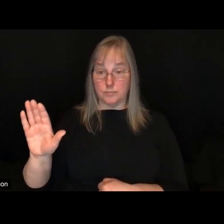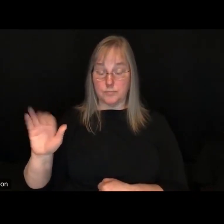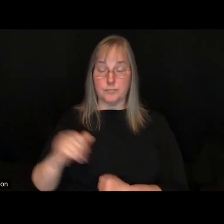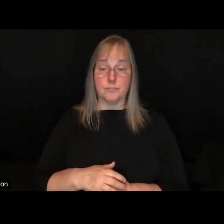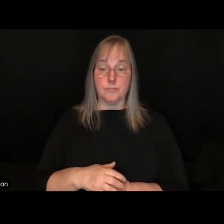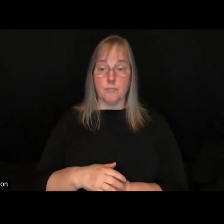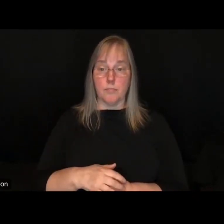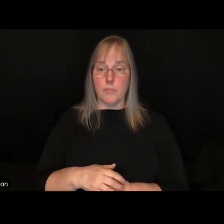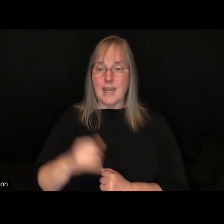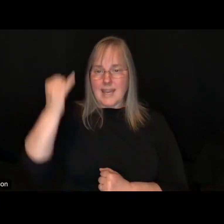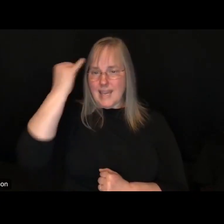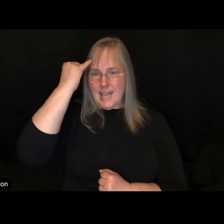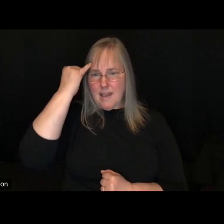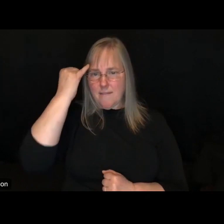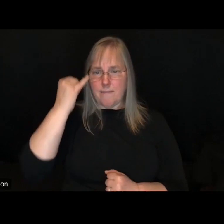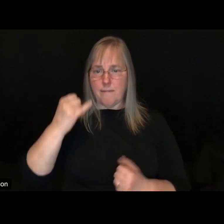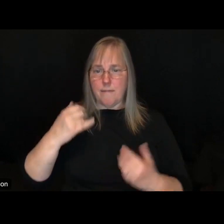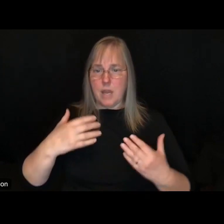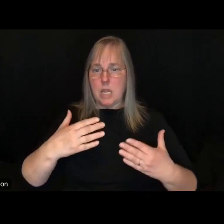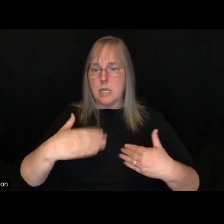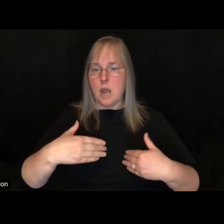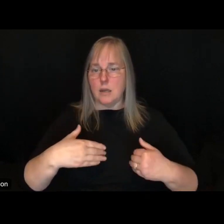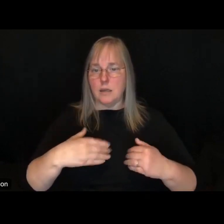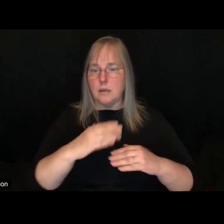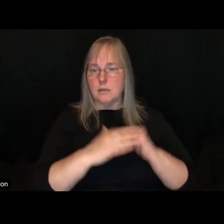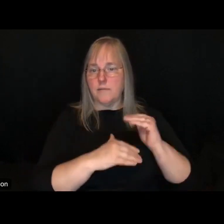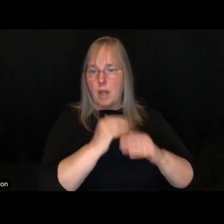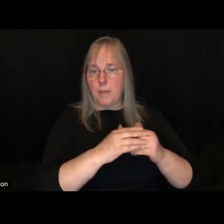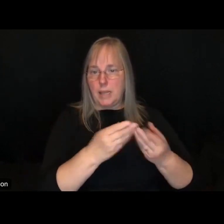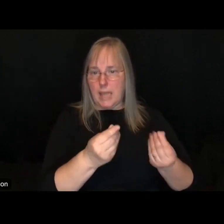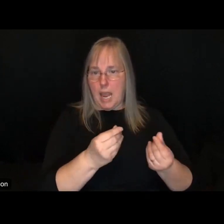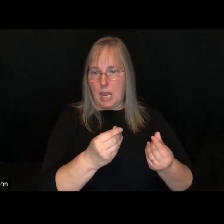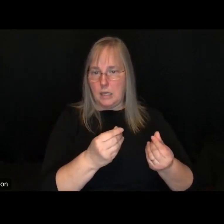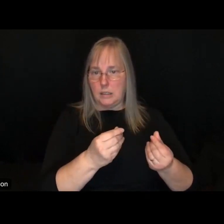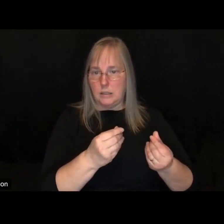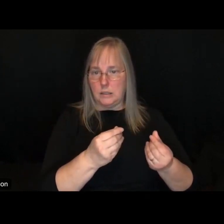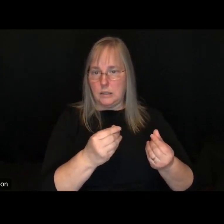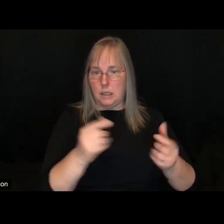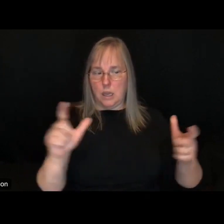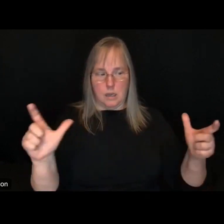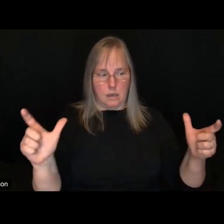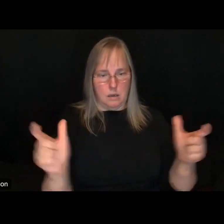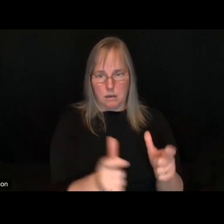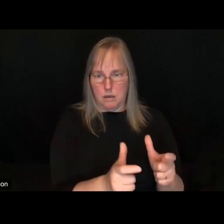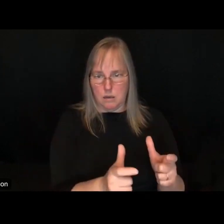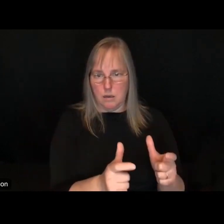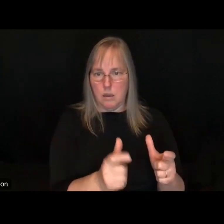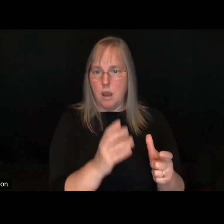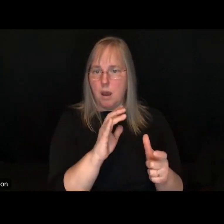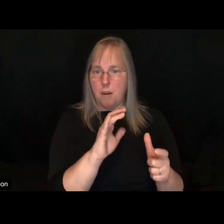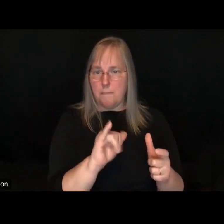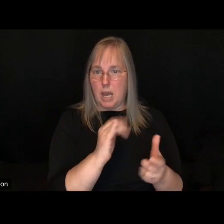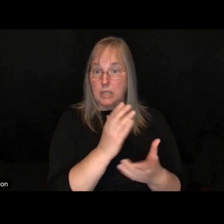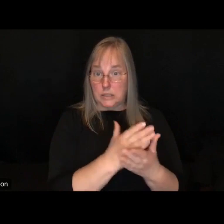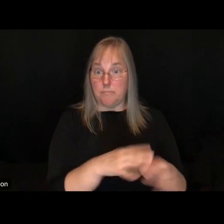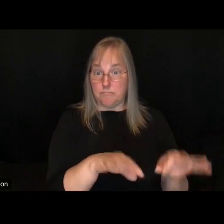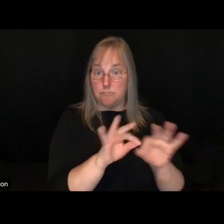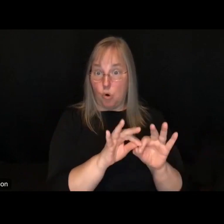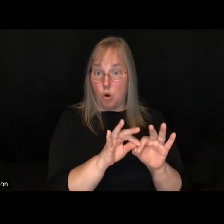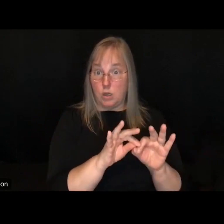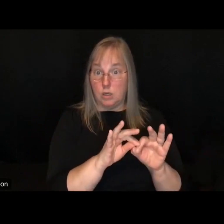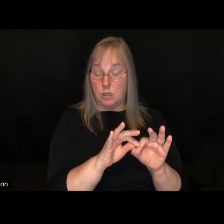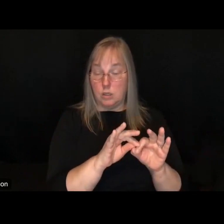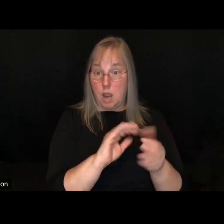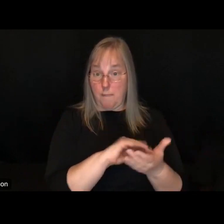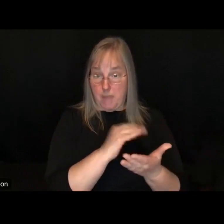if the undevelopable or if the undeveloped land has gone down by some material amount, one